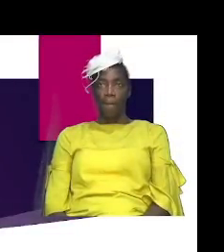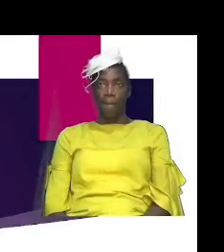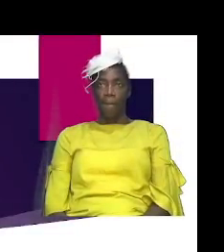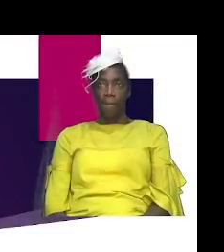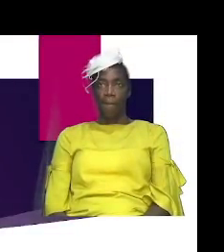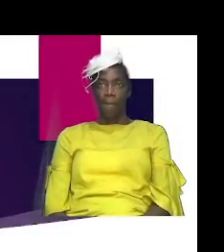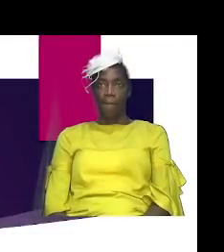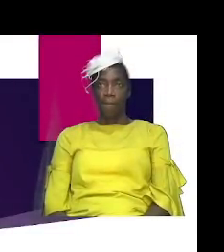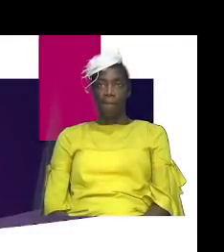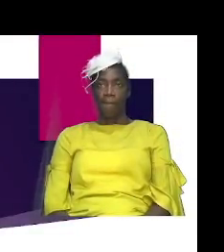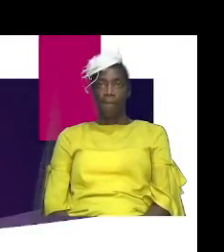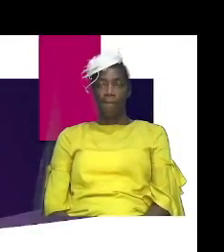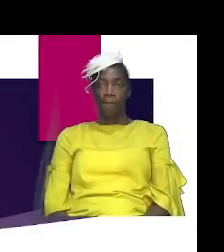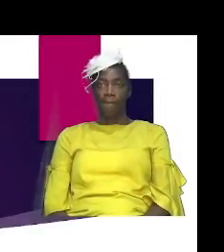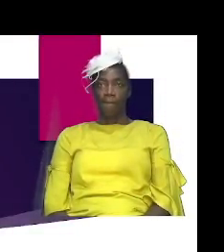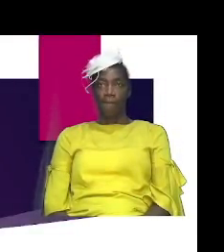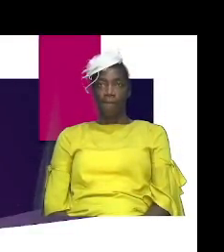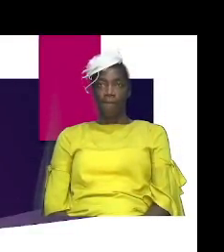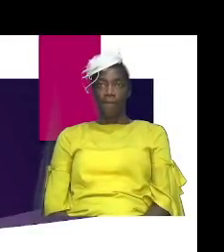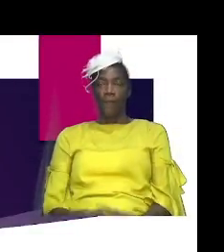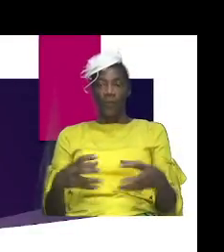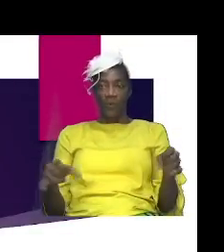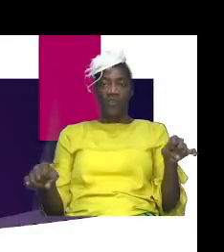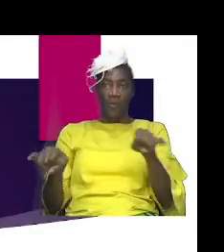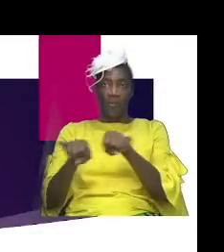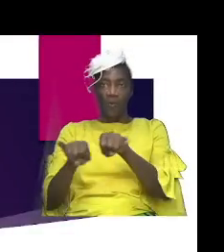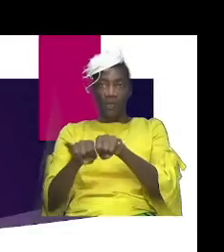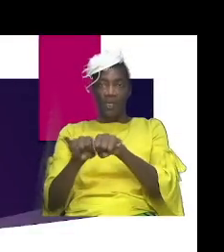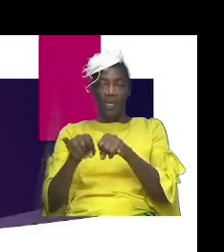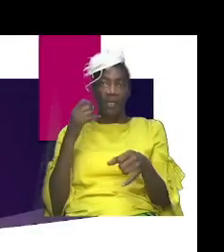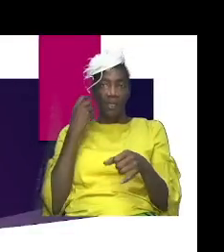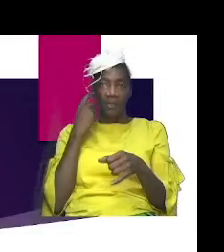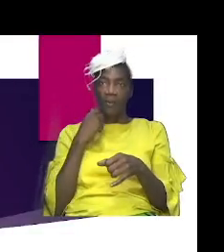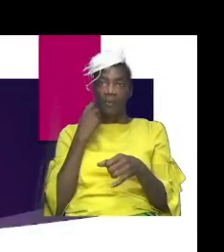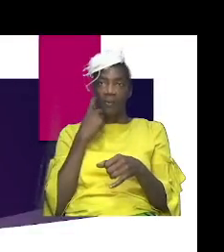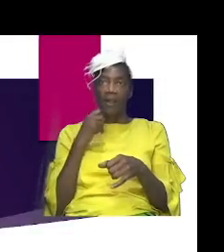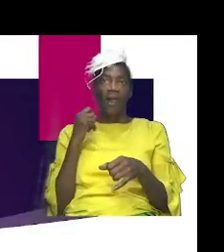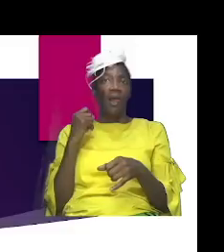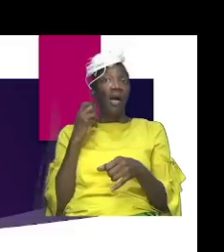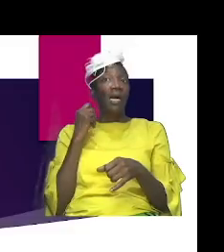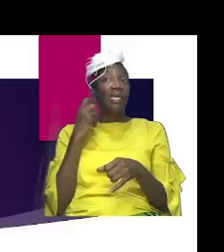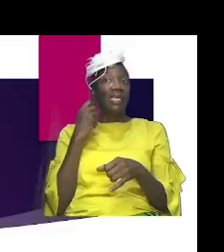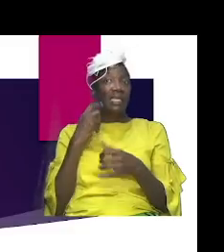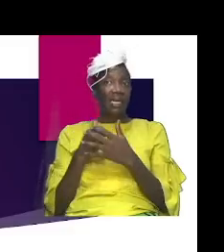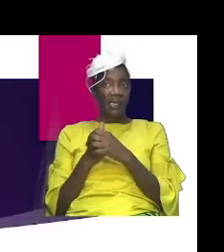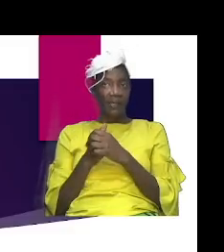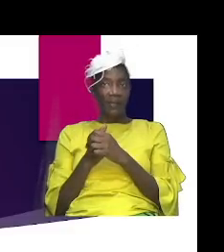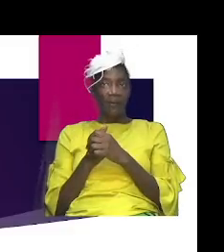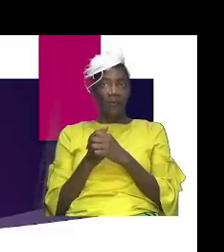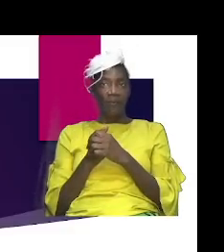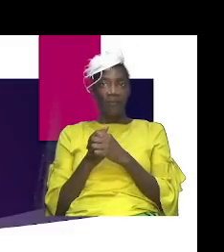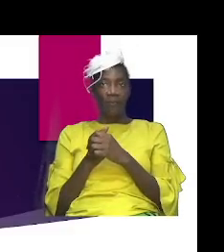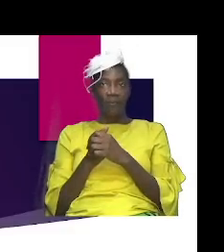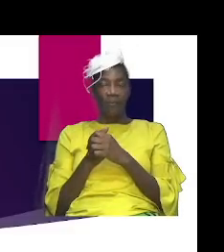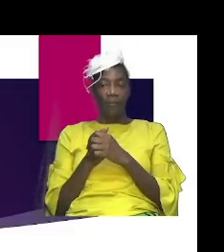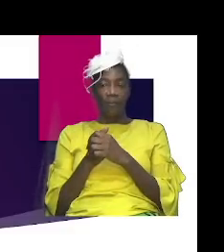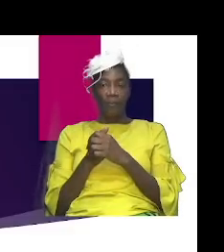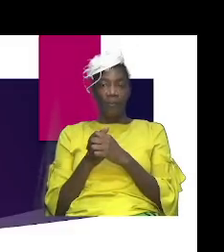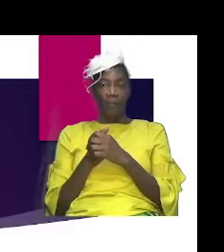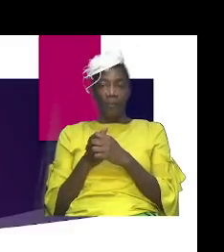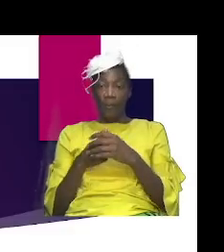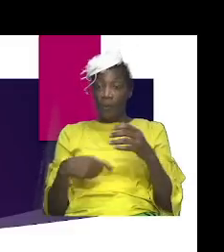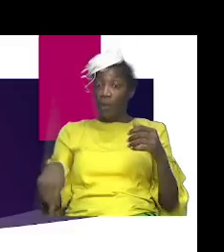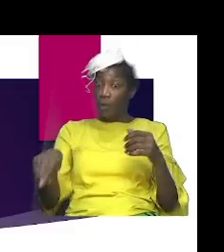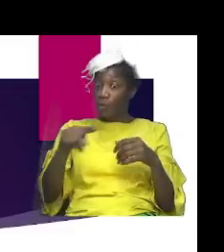just wrap up this section. So it is important that we understand that we are going